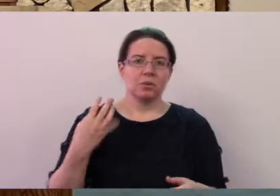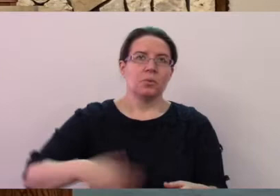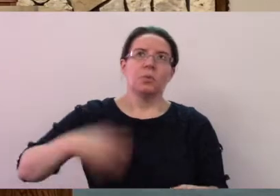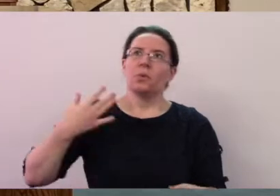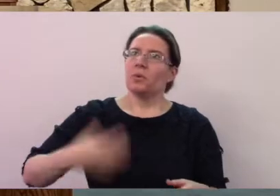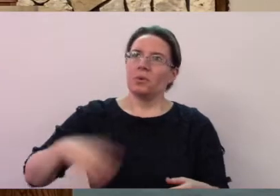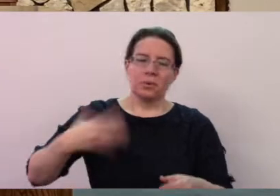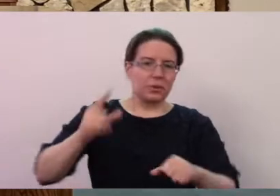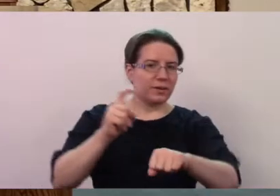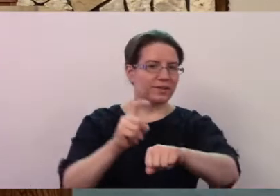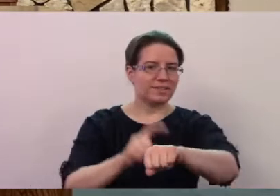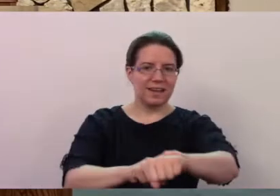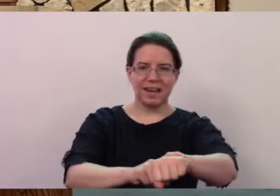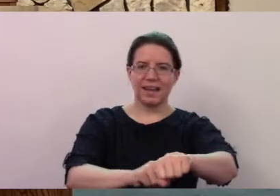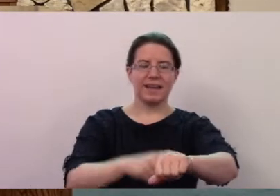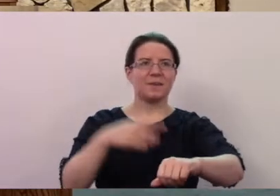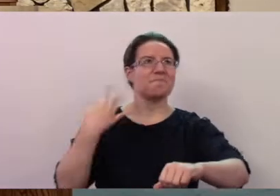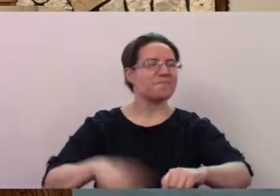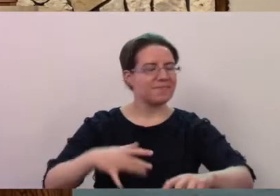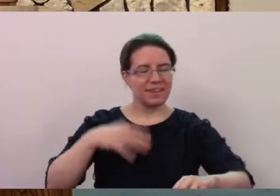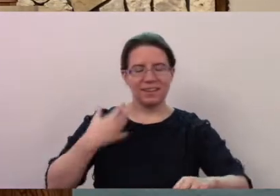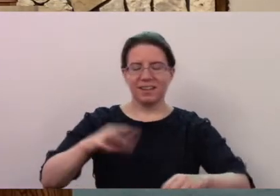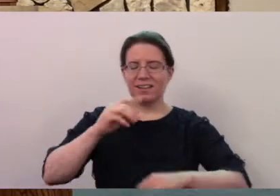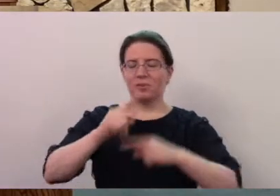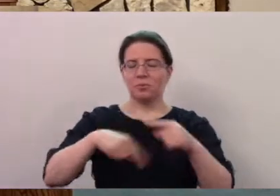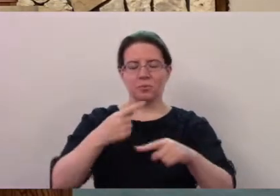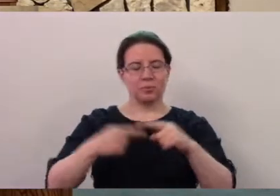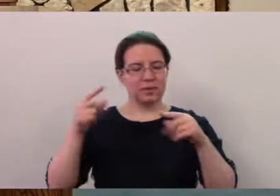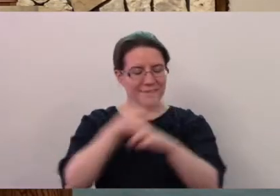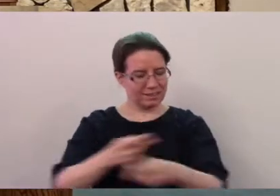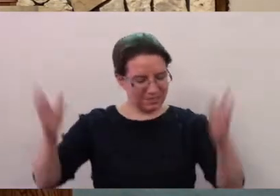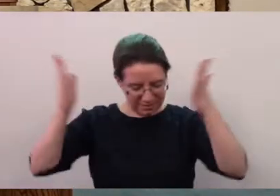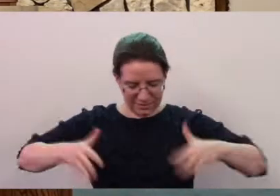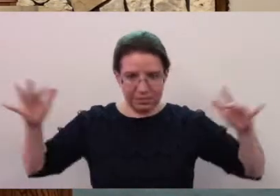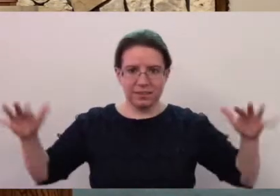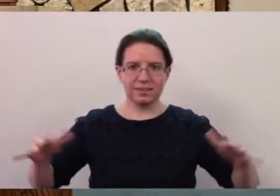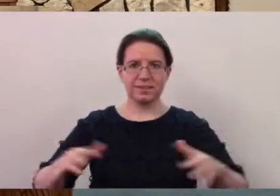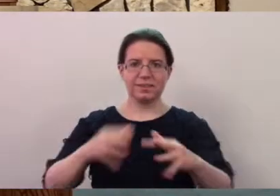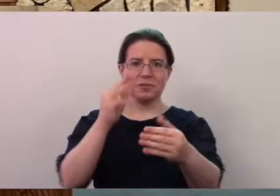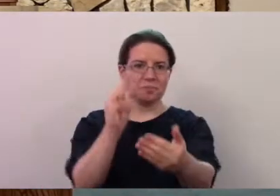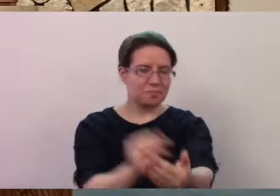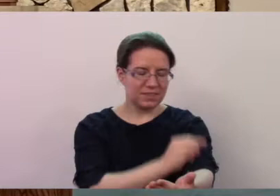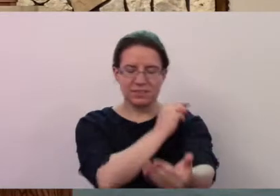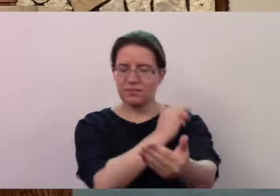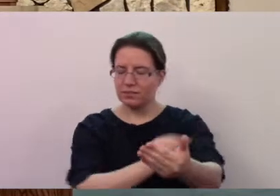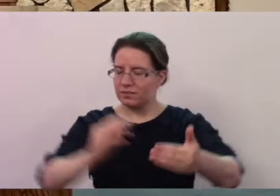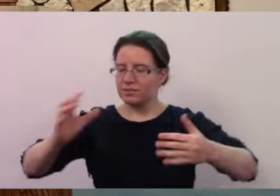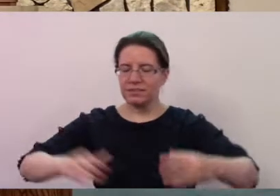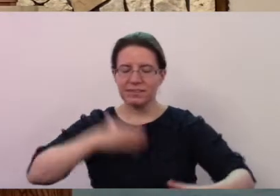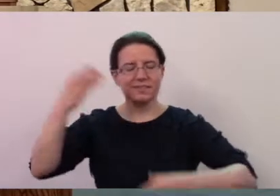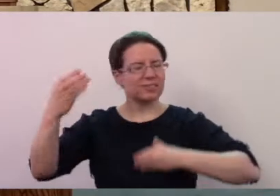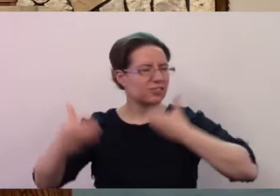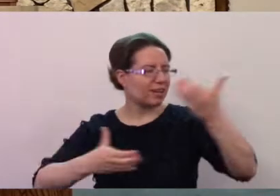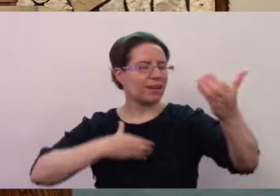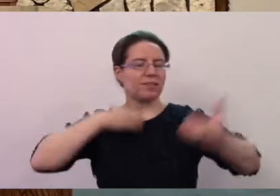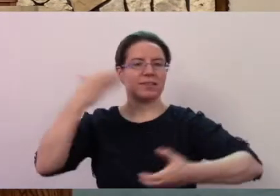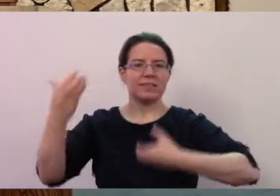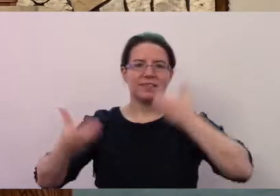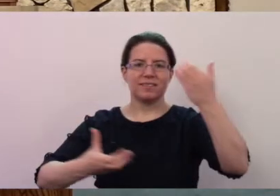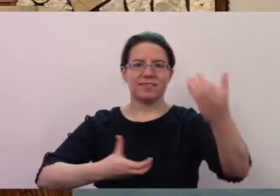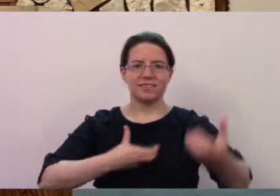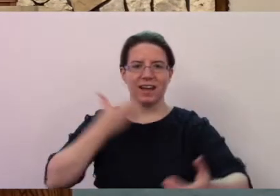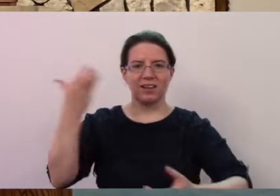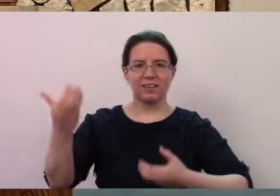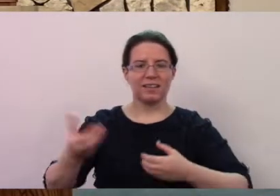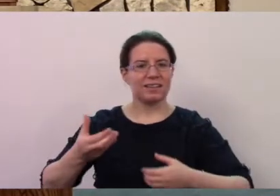to be. When the redeemed are gathering in. Oh, what music. Oh, what shouting. The